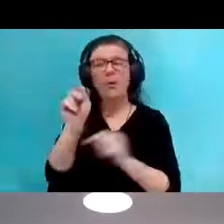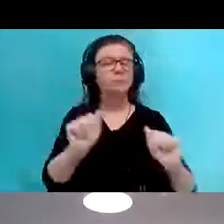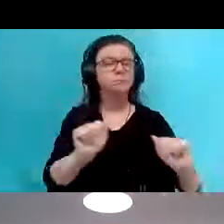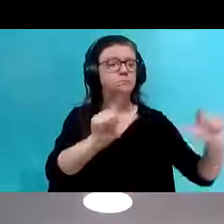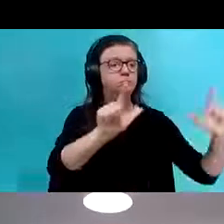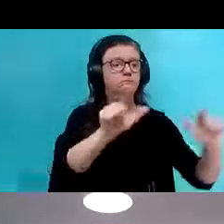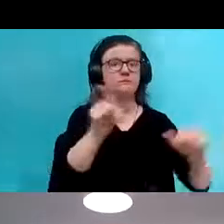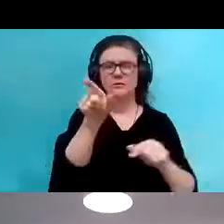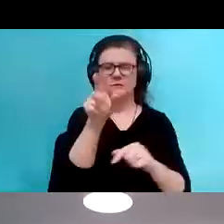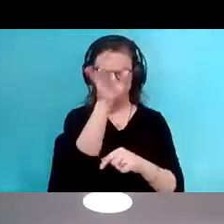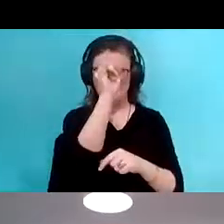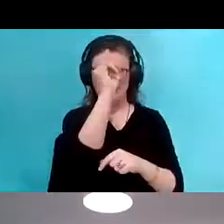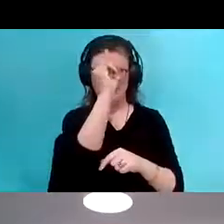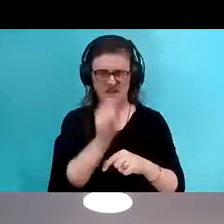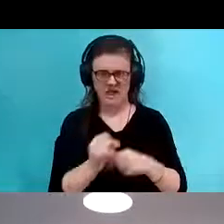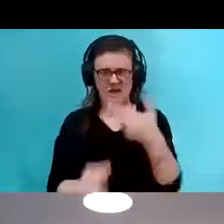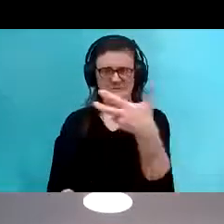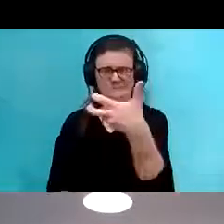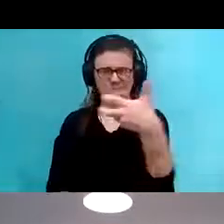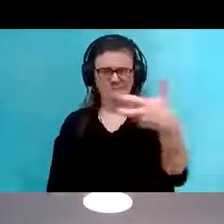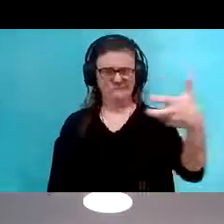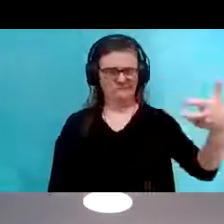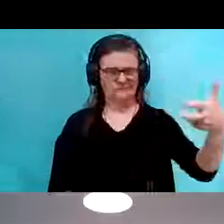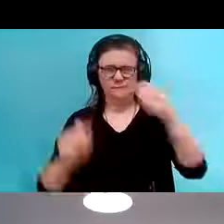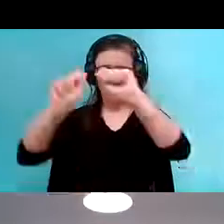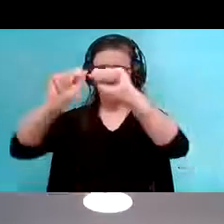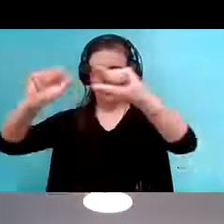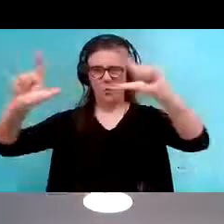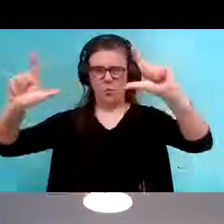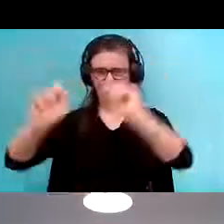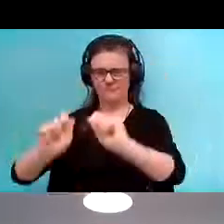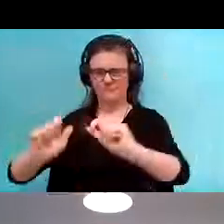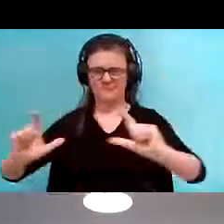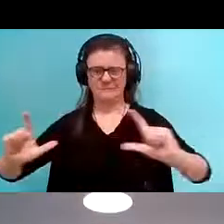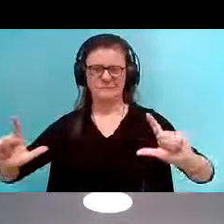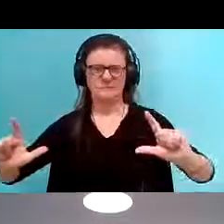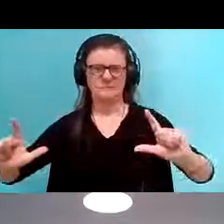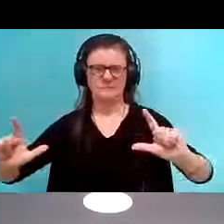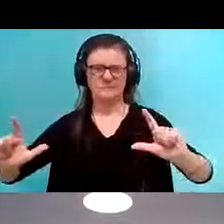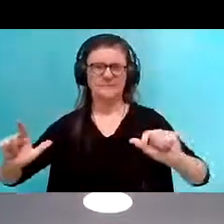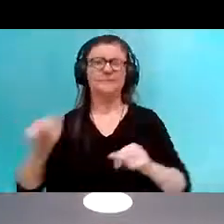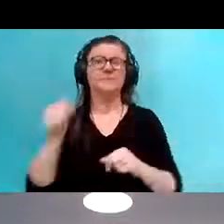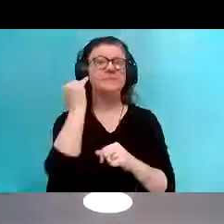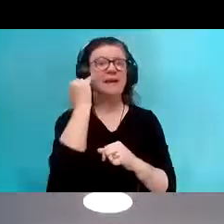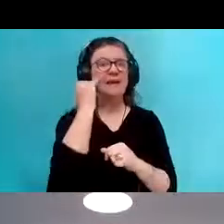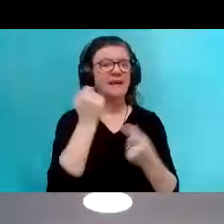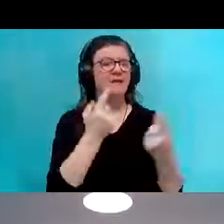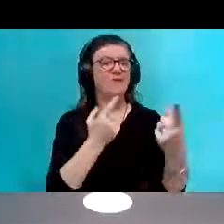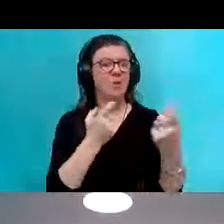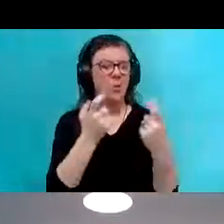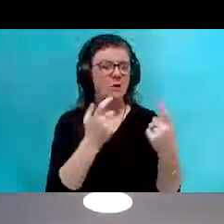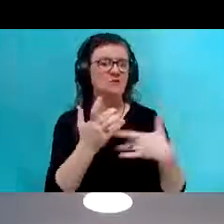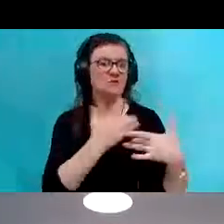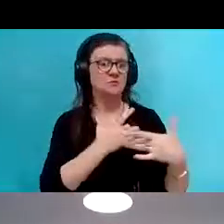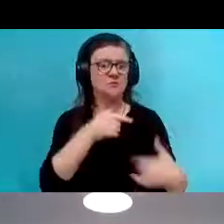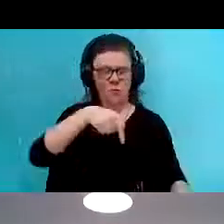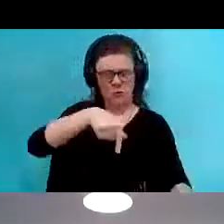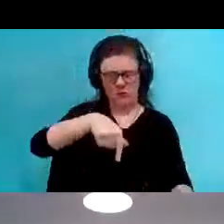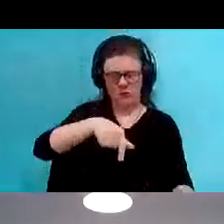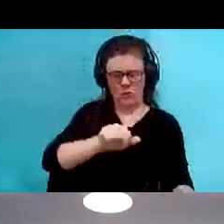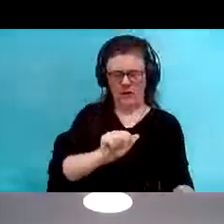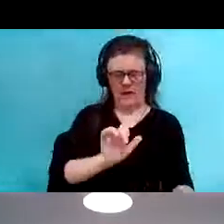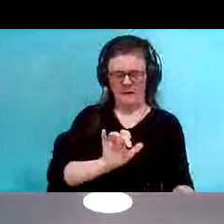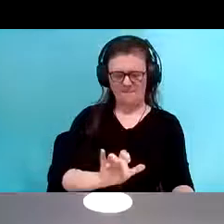vertical divider. During the webinar, please put any questions or comments in the Zoom Q&A button at the bottom of the Zoom